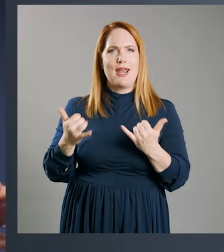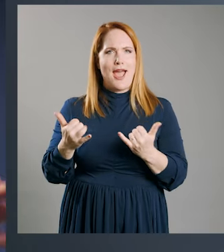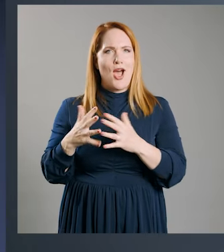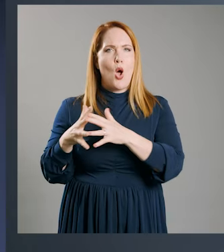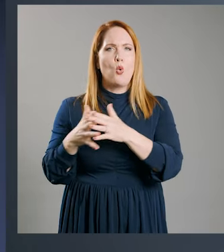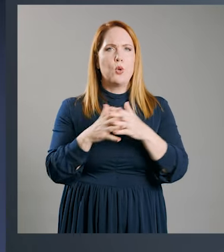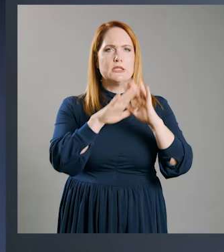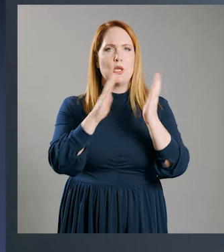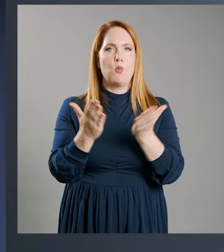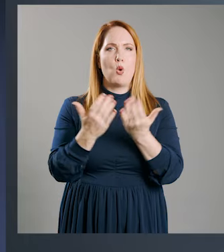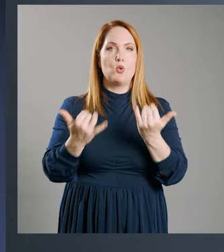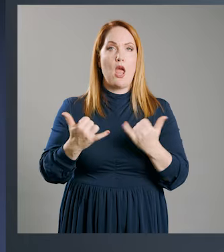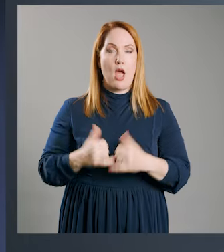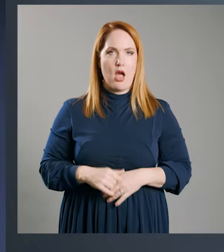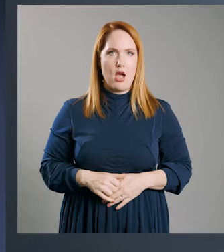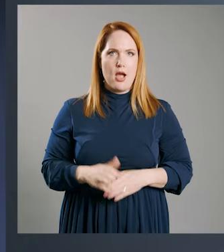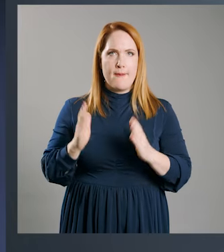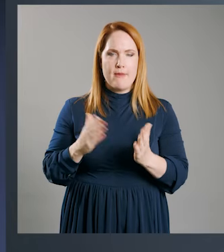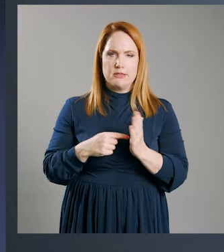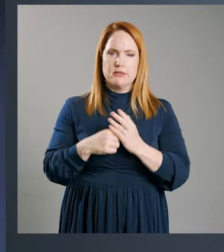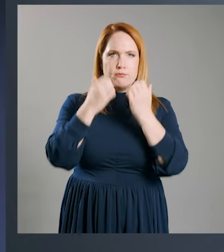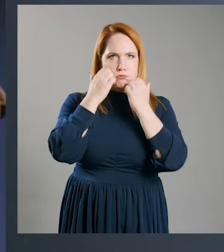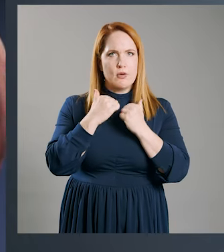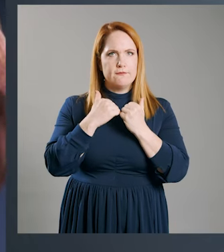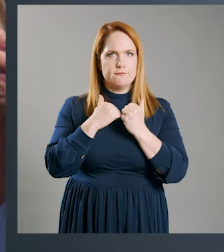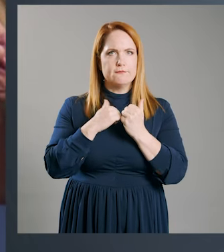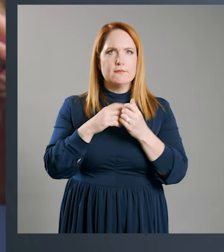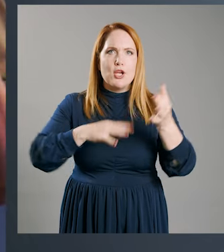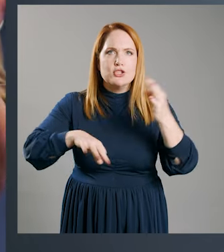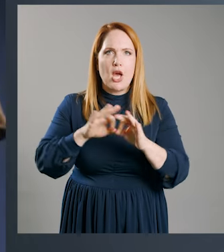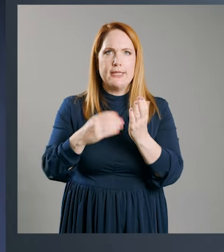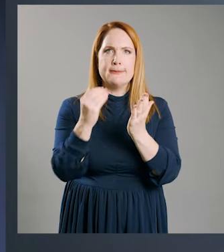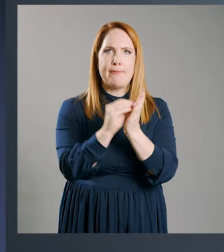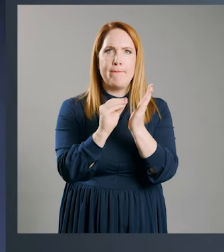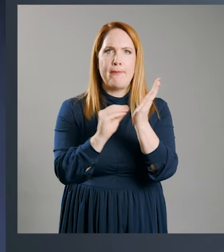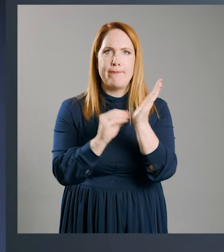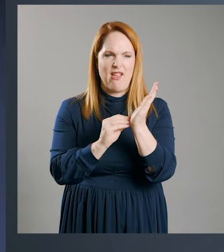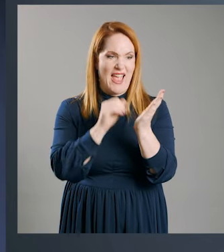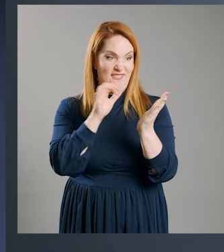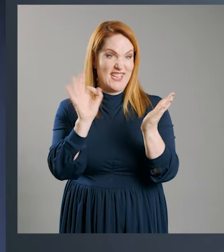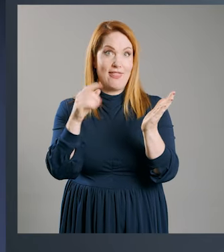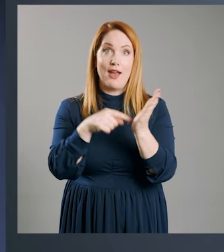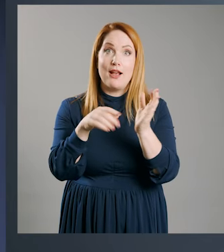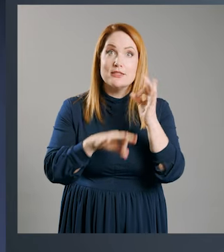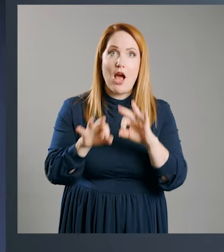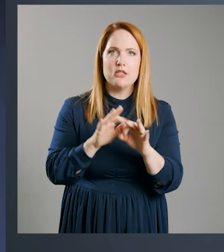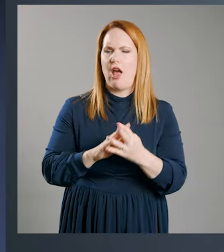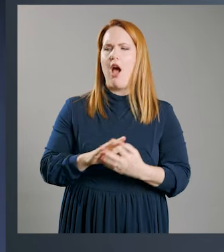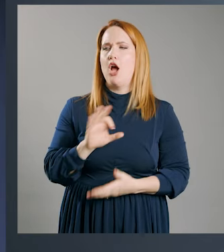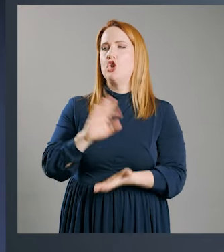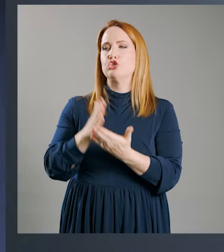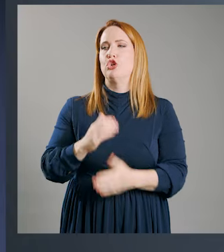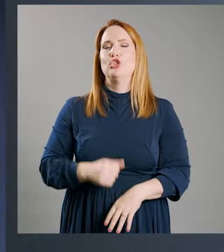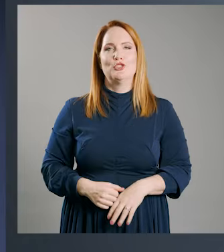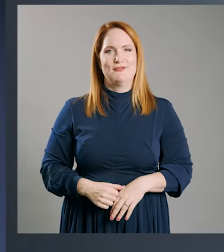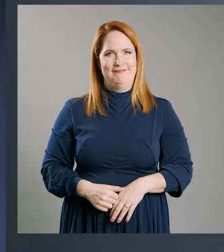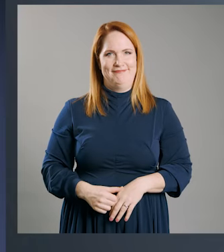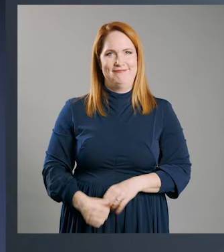modern Western world are today, that unless you can actually prove something scientifically, then it didn't happen.